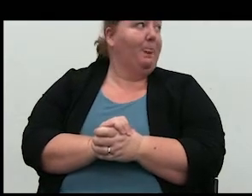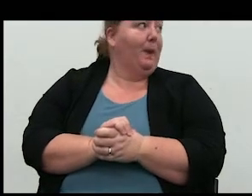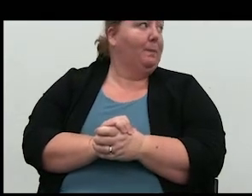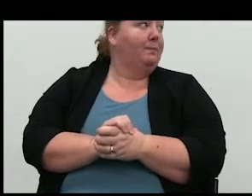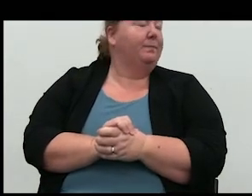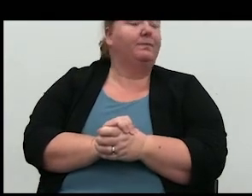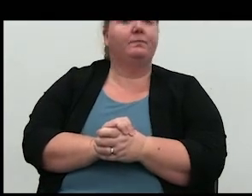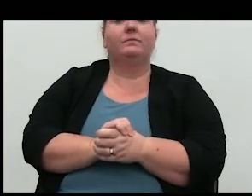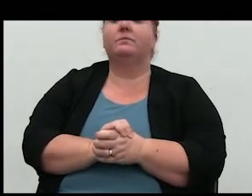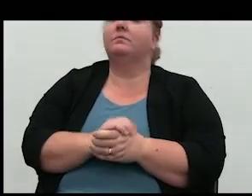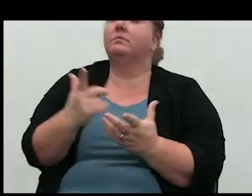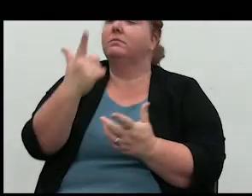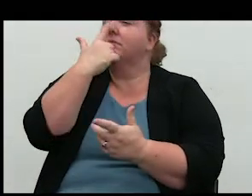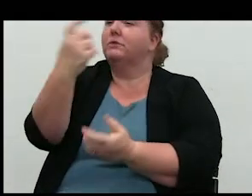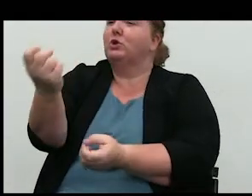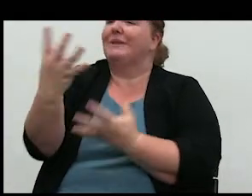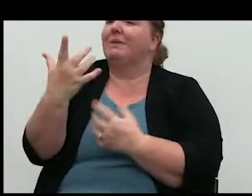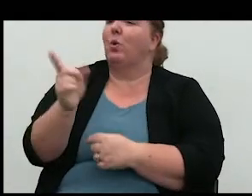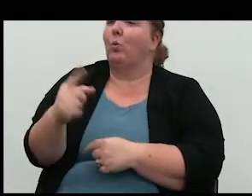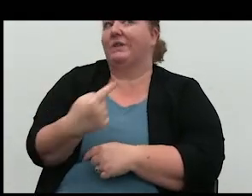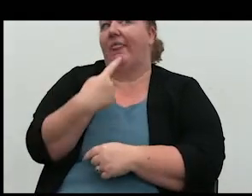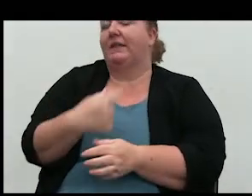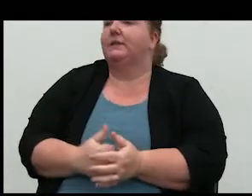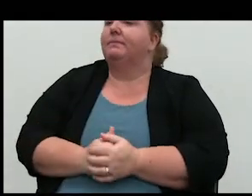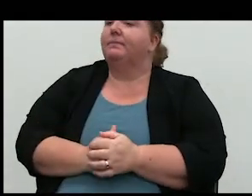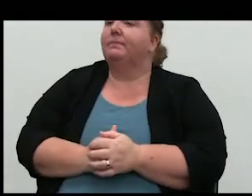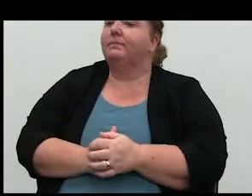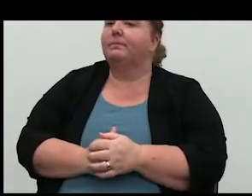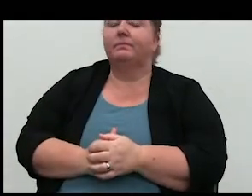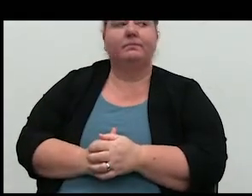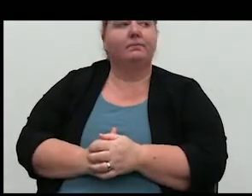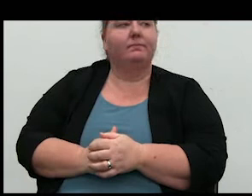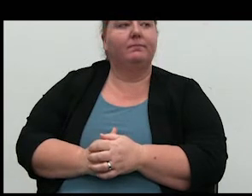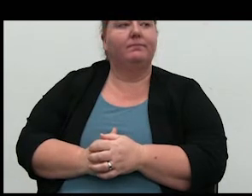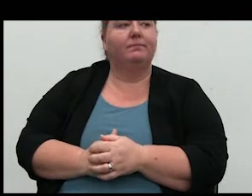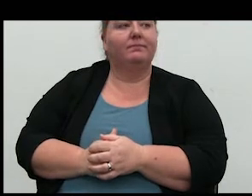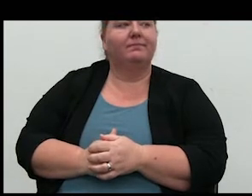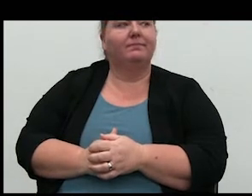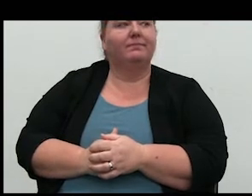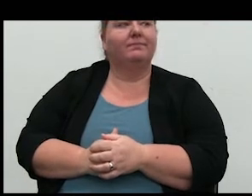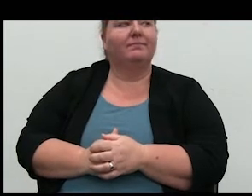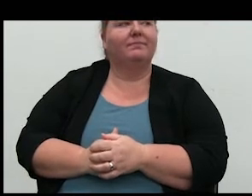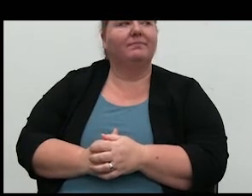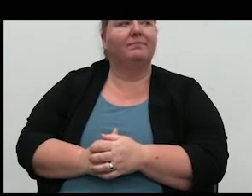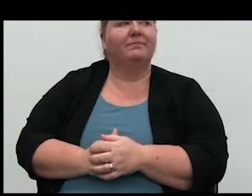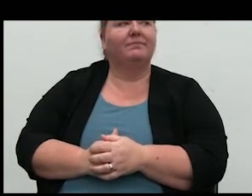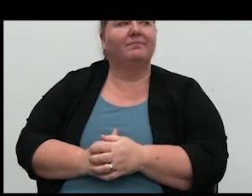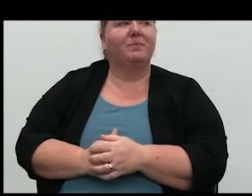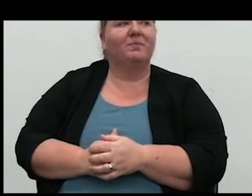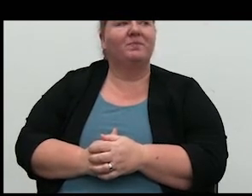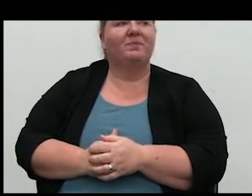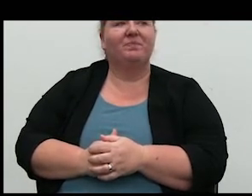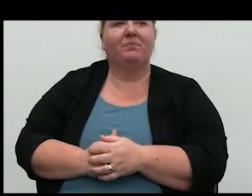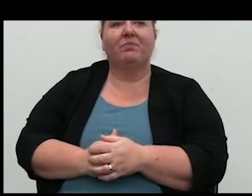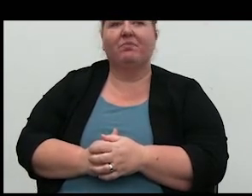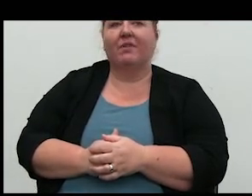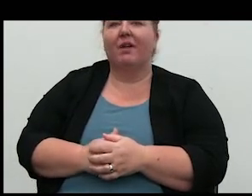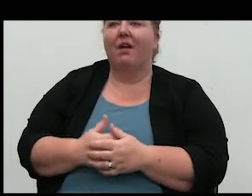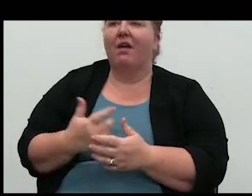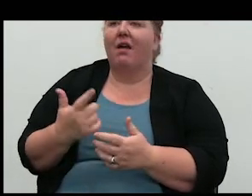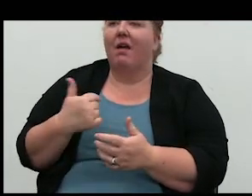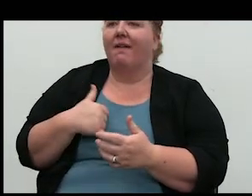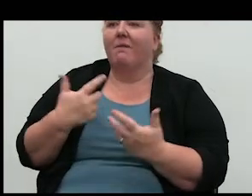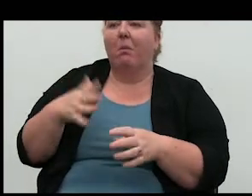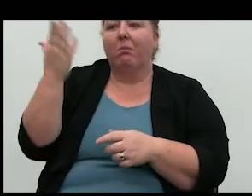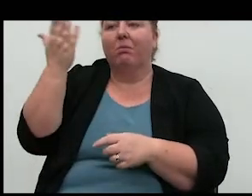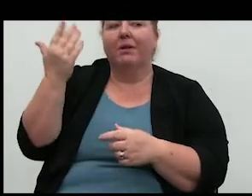So, can anybody tell me what this is? Any ideas? If you've seen me do this talk before, it's not mine.